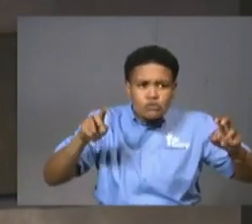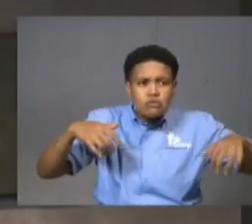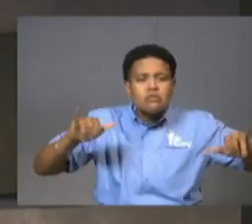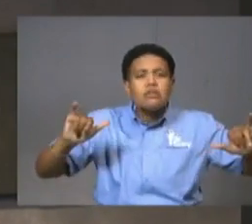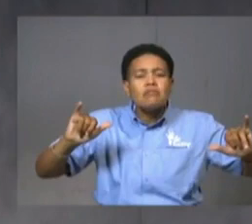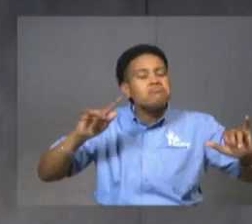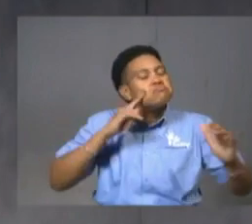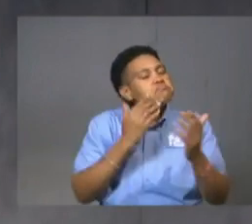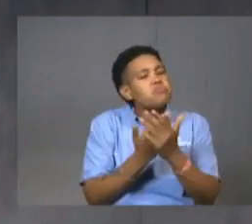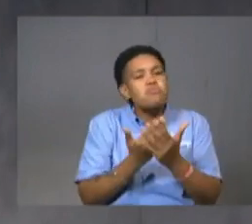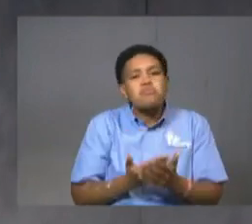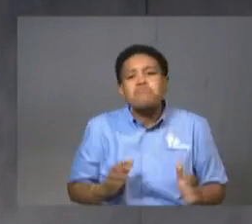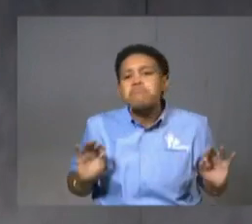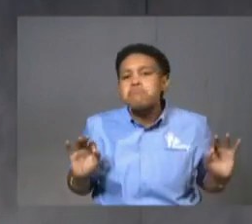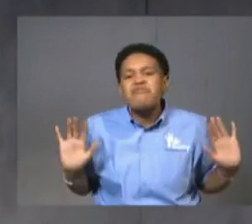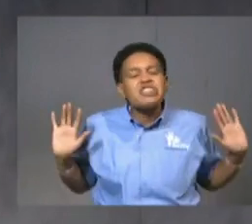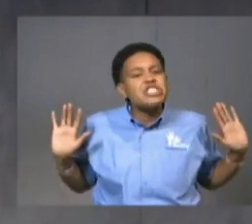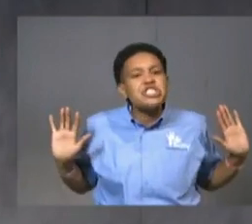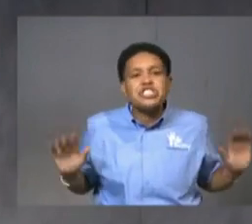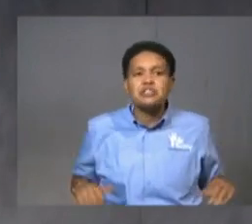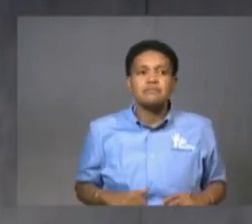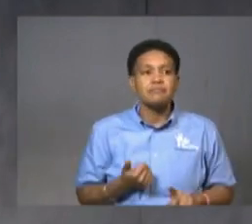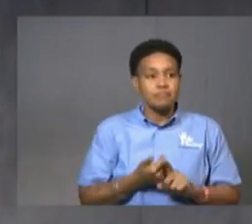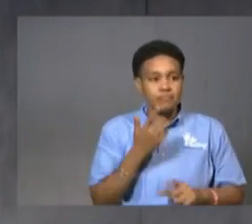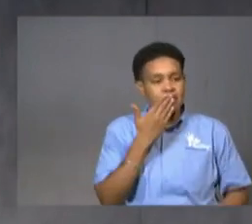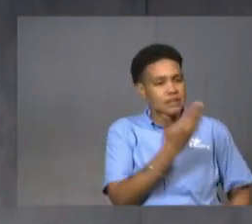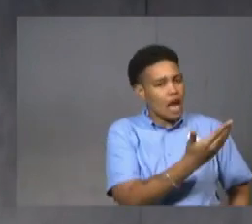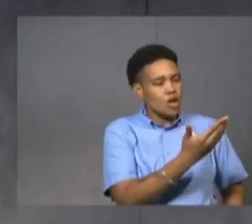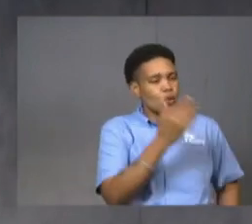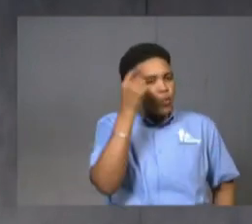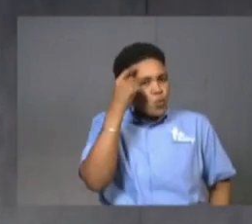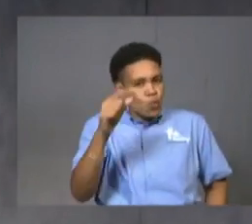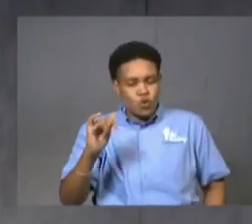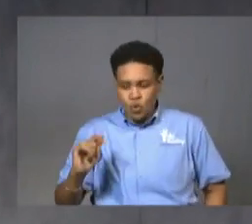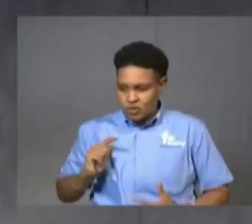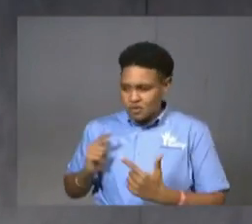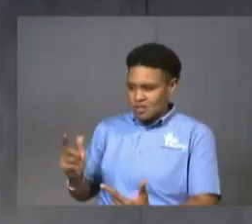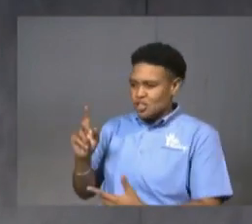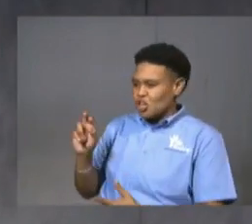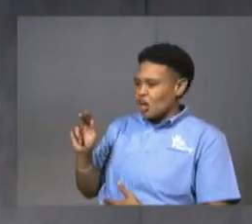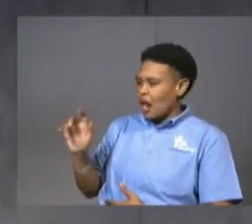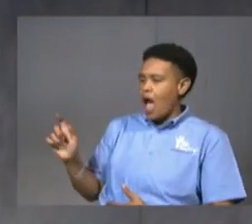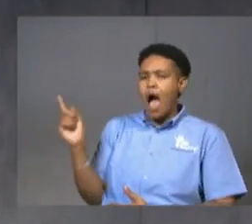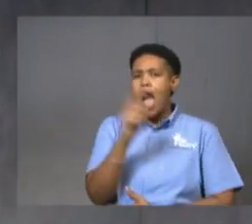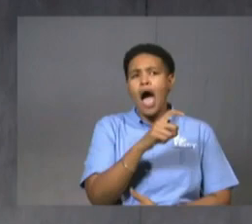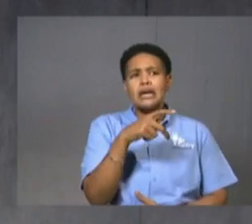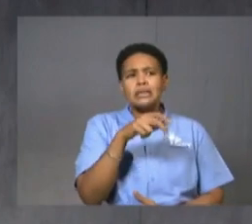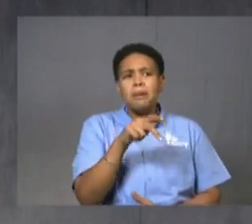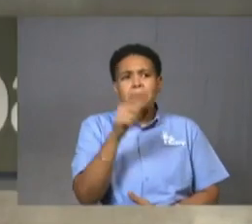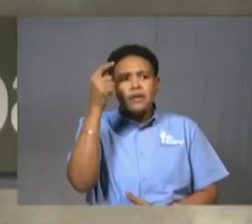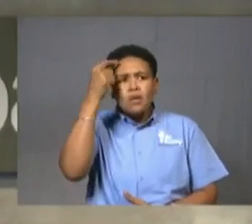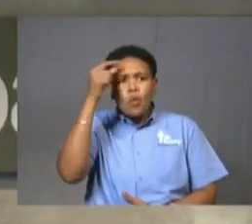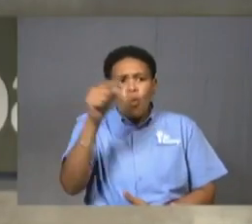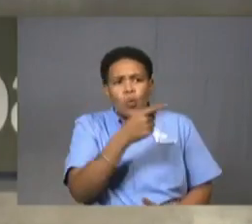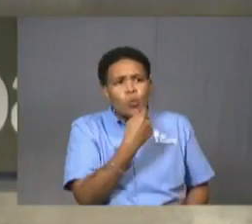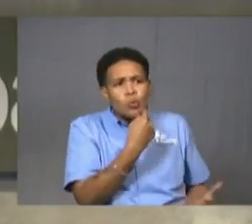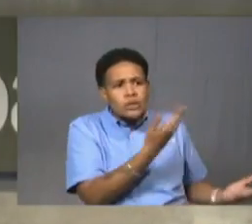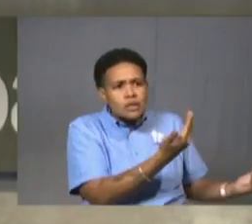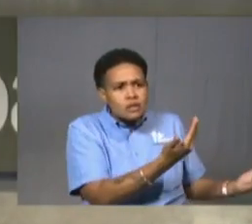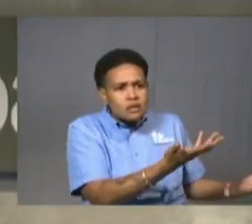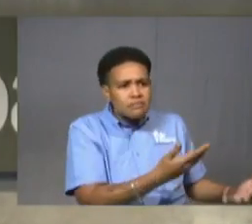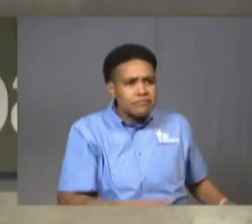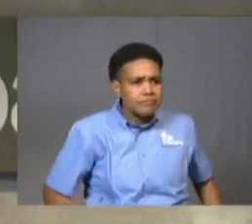itself. Thank you so very much, Mr. Golding. Now to the JLP's Dr. Nigel Clark with his question for the PNP's Mr. Mark Golding.